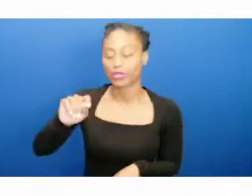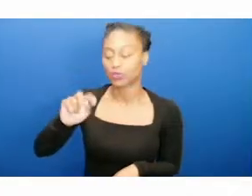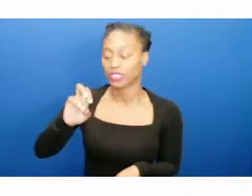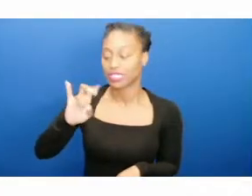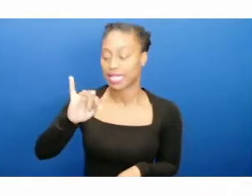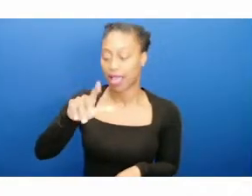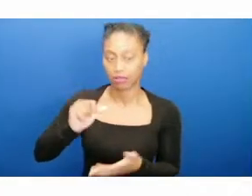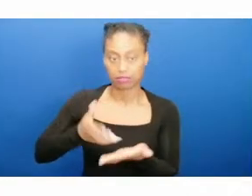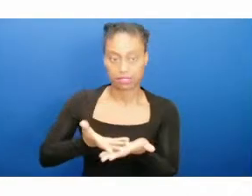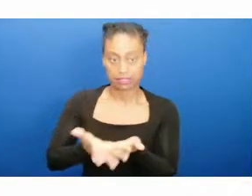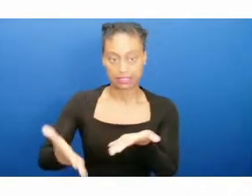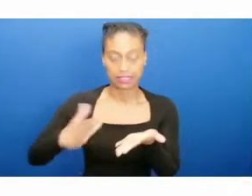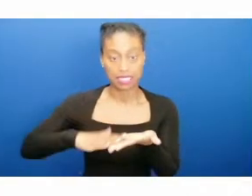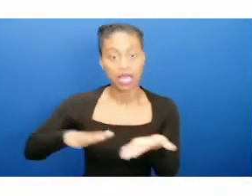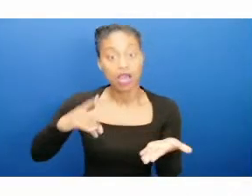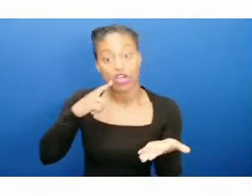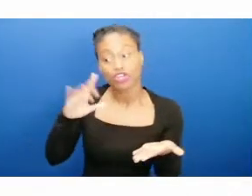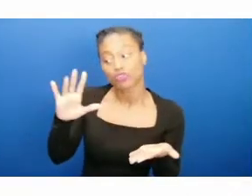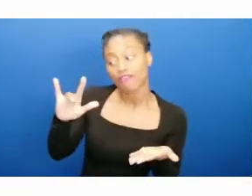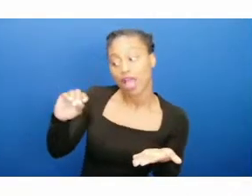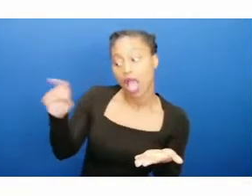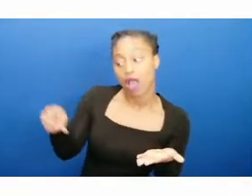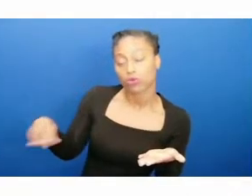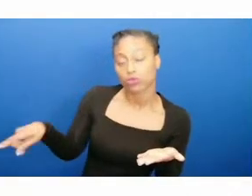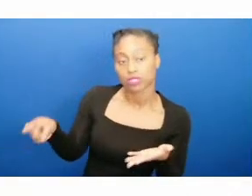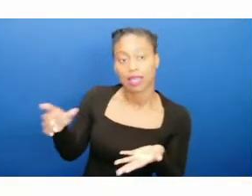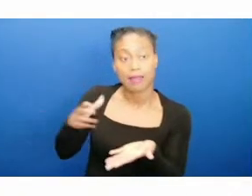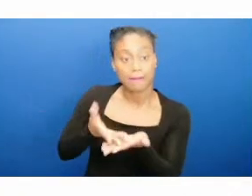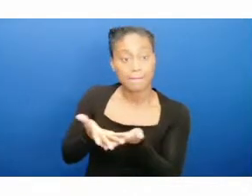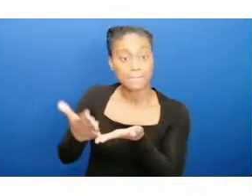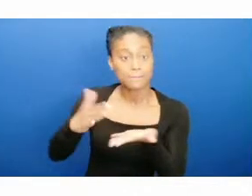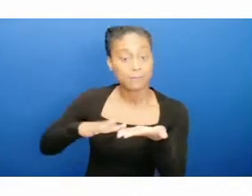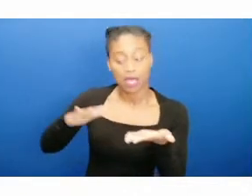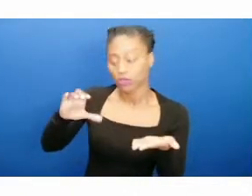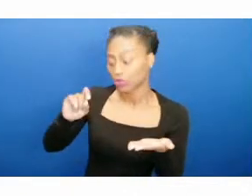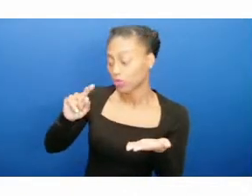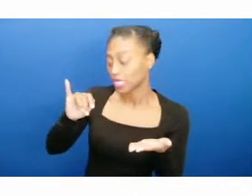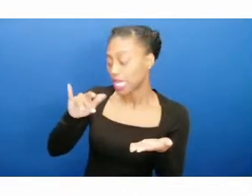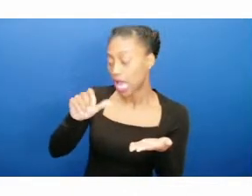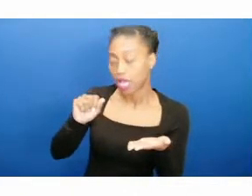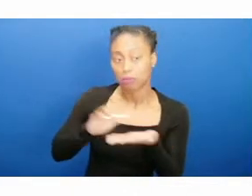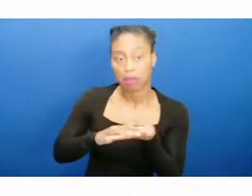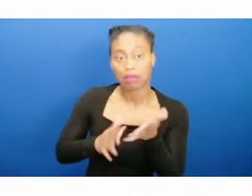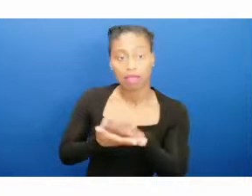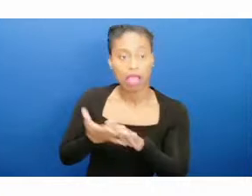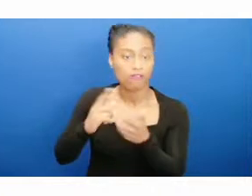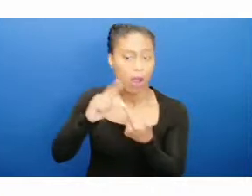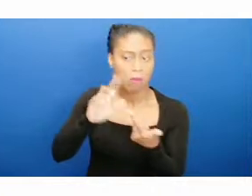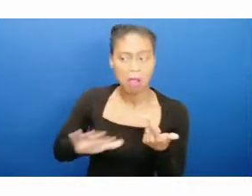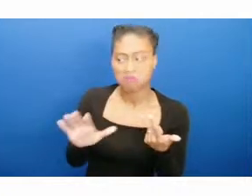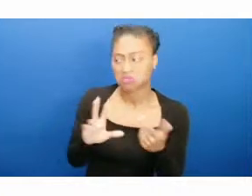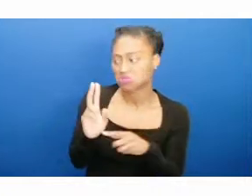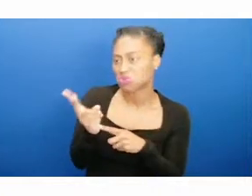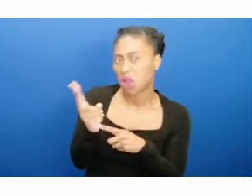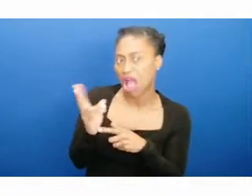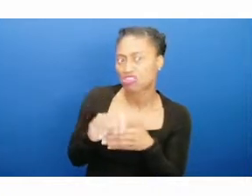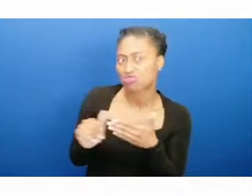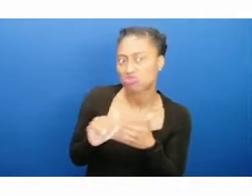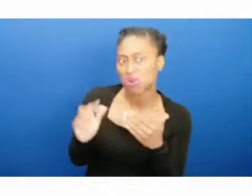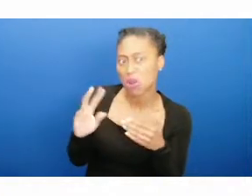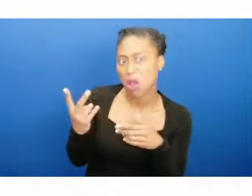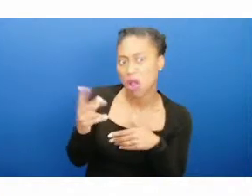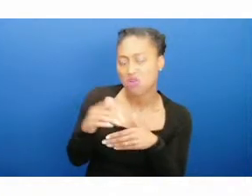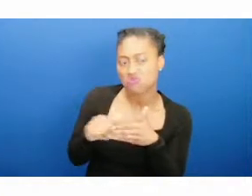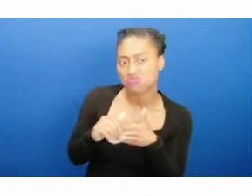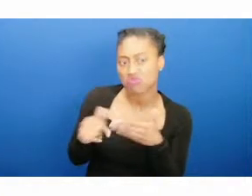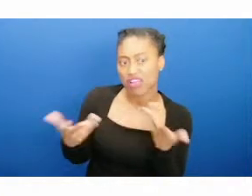this 25-ounce package of corn tortillas for around $2. So you get, looks